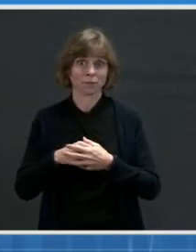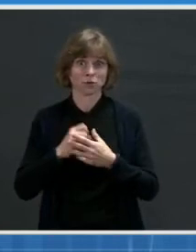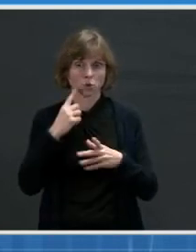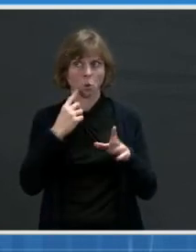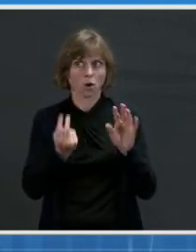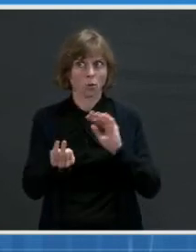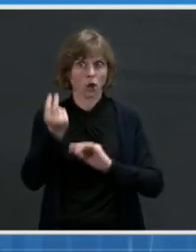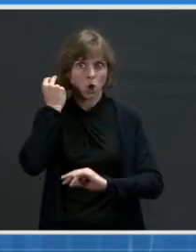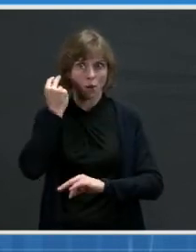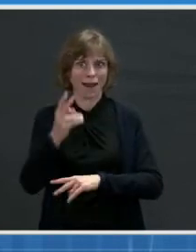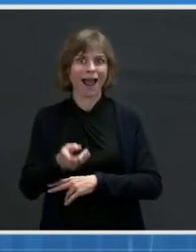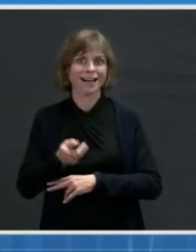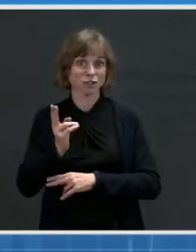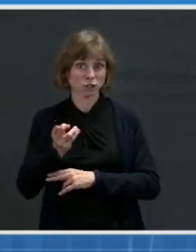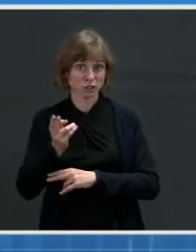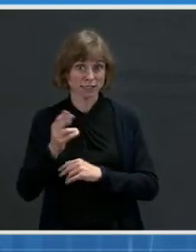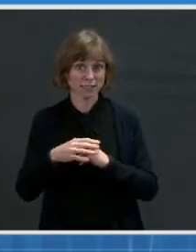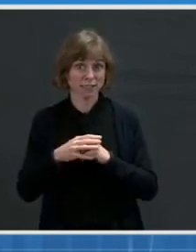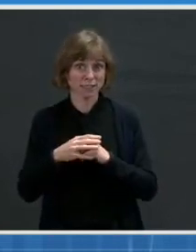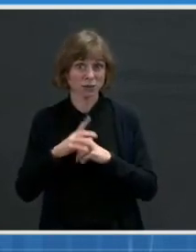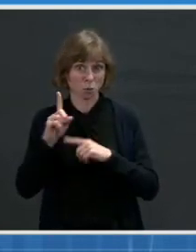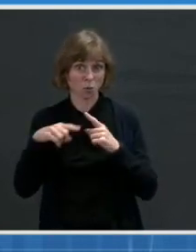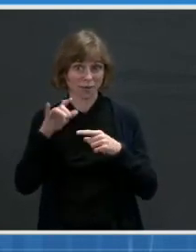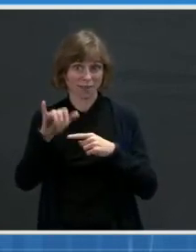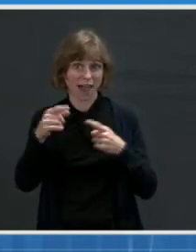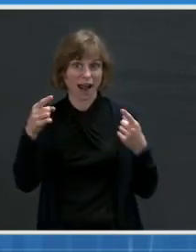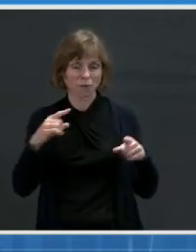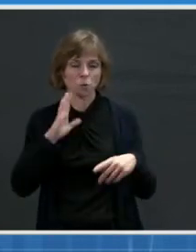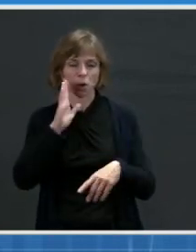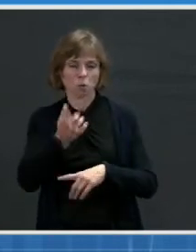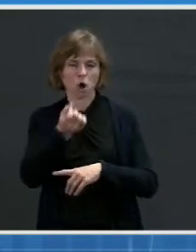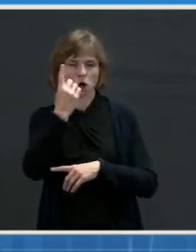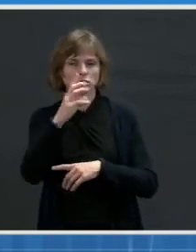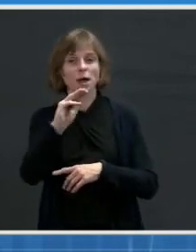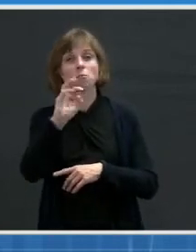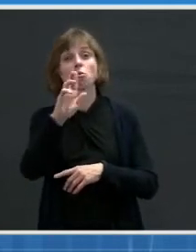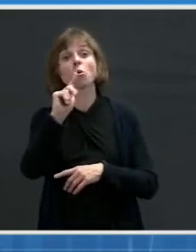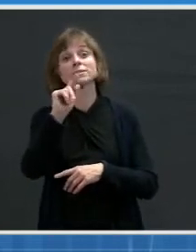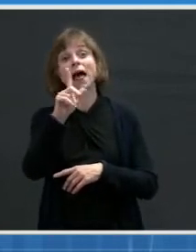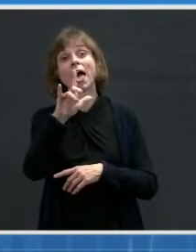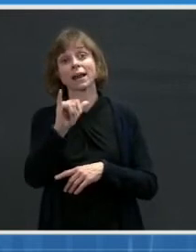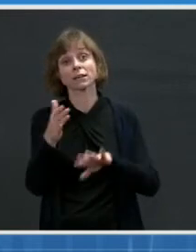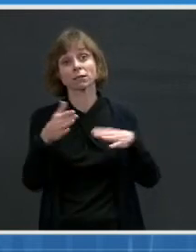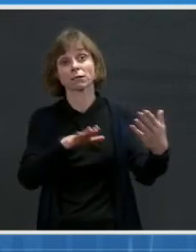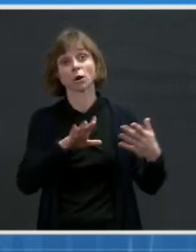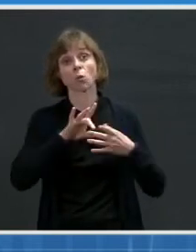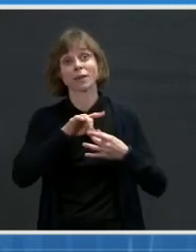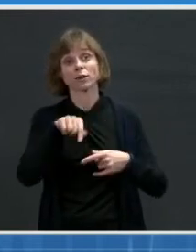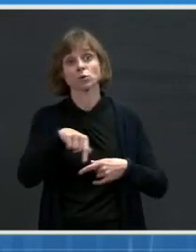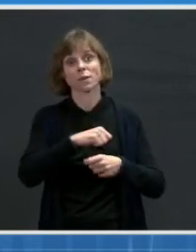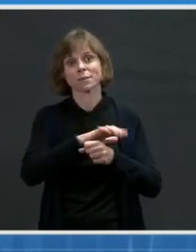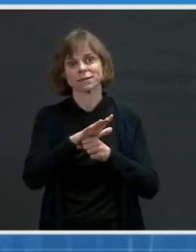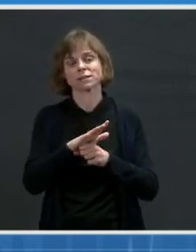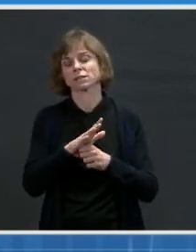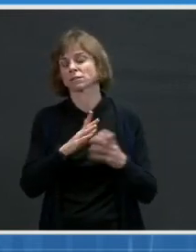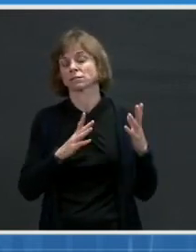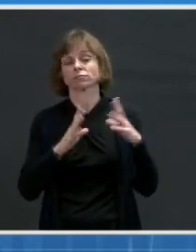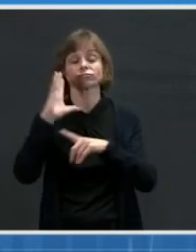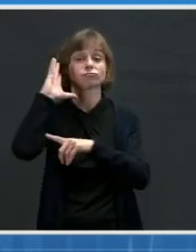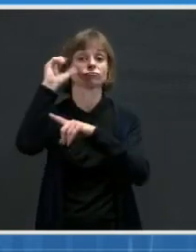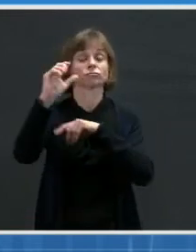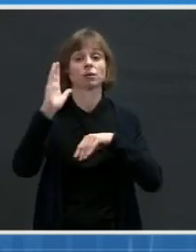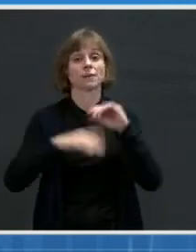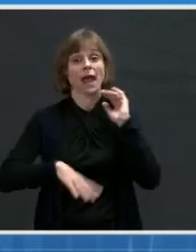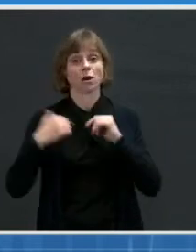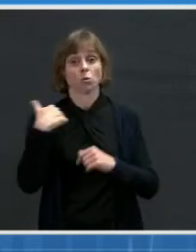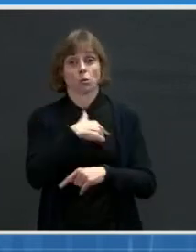we will understand that the mortality related to this pandemic is far greater than the numbers that we have been counting